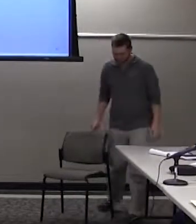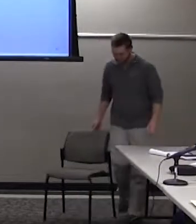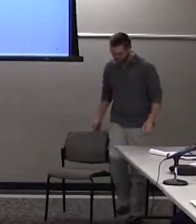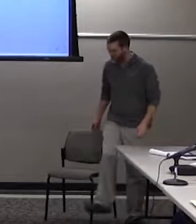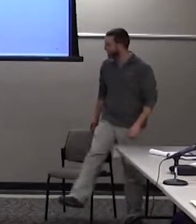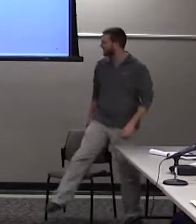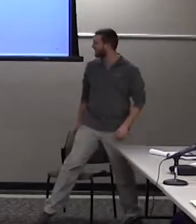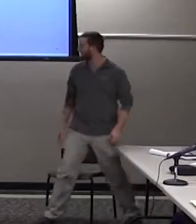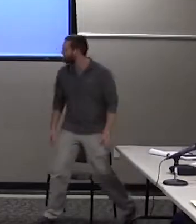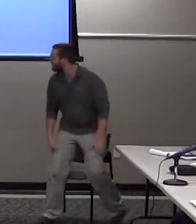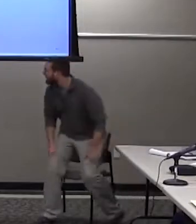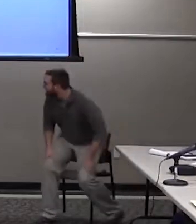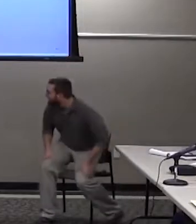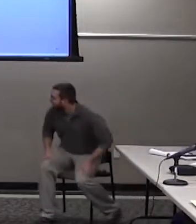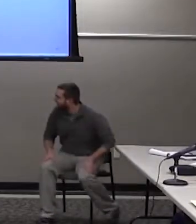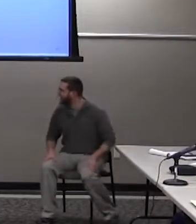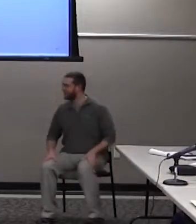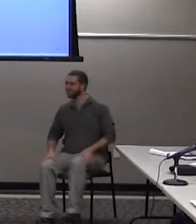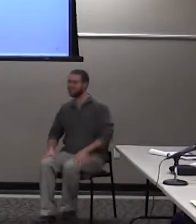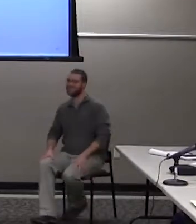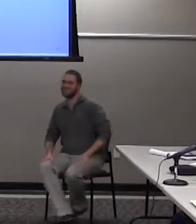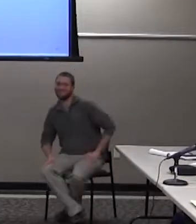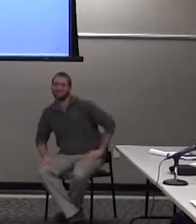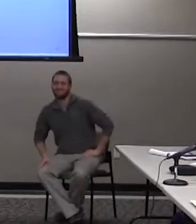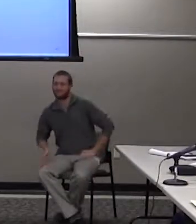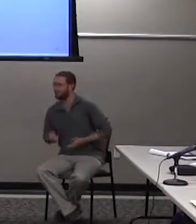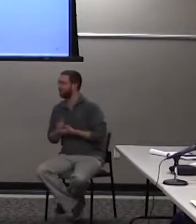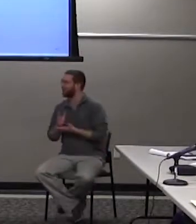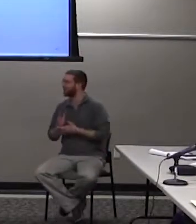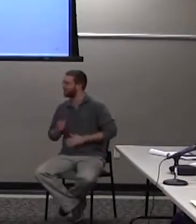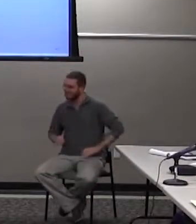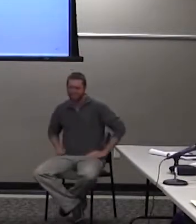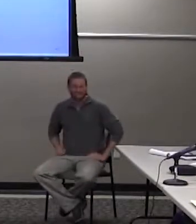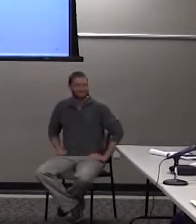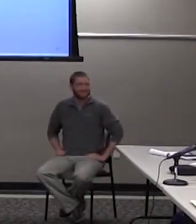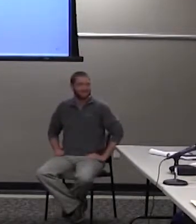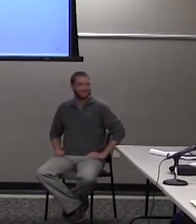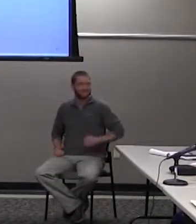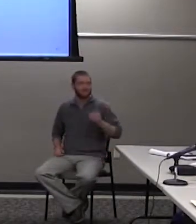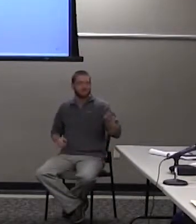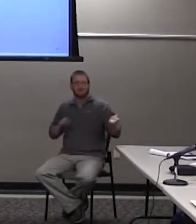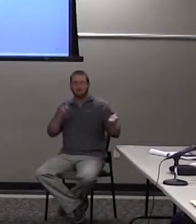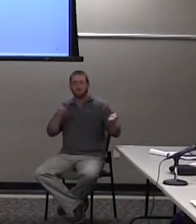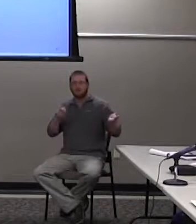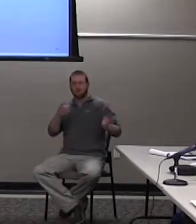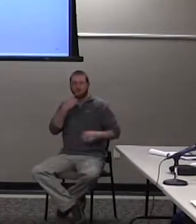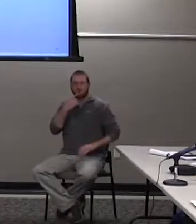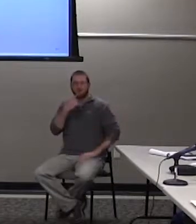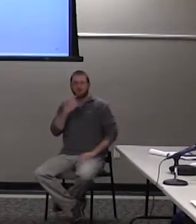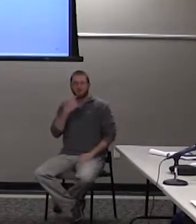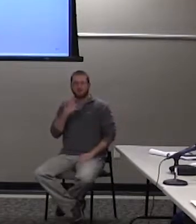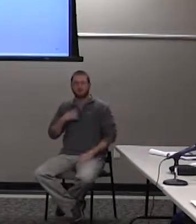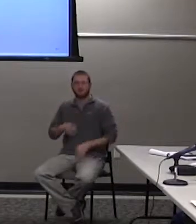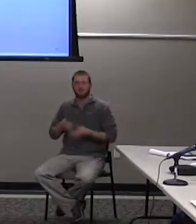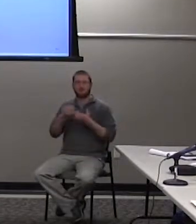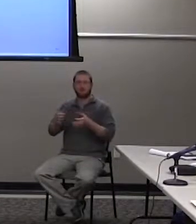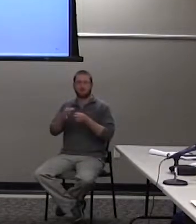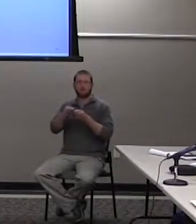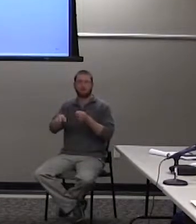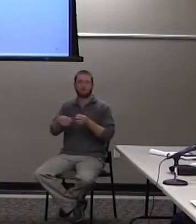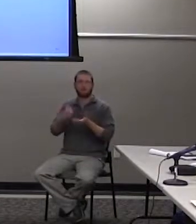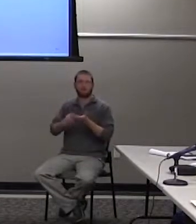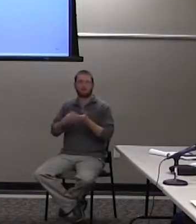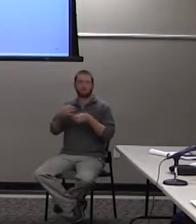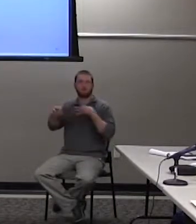Next time you better have three. I'm wearing you guys down. Bro. Yes, sir. Could you possibly just briefly describe the